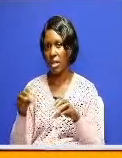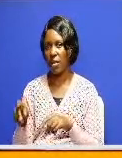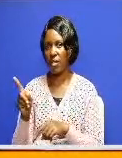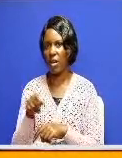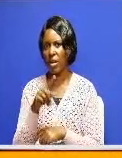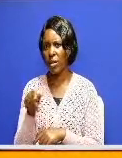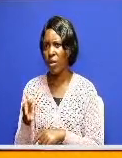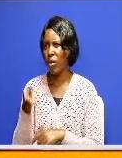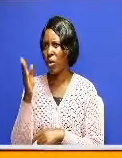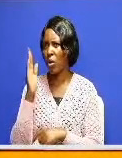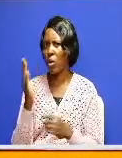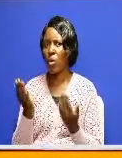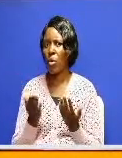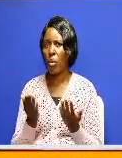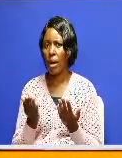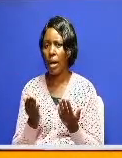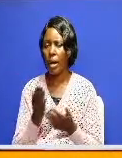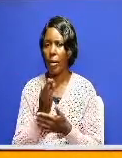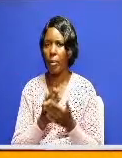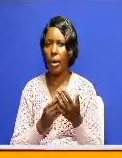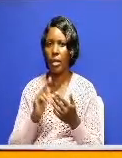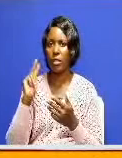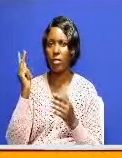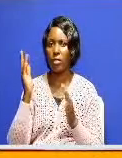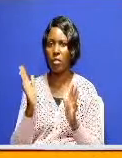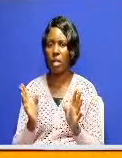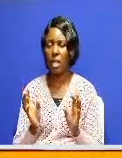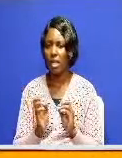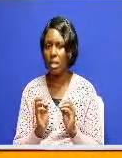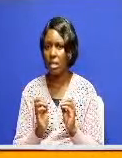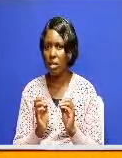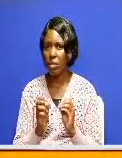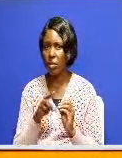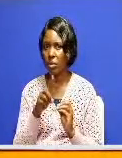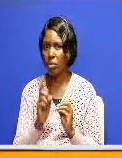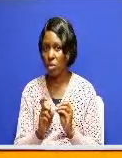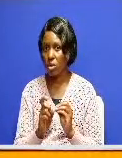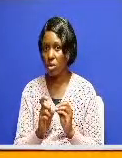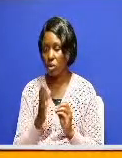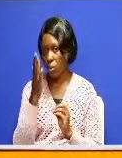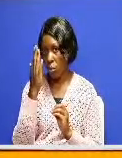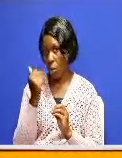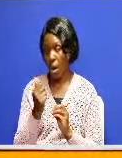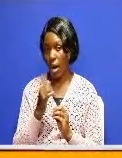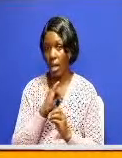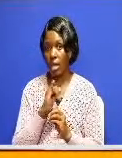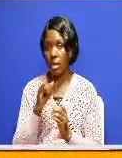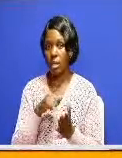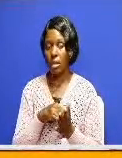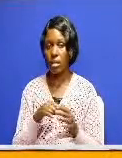not part of Kenyans? Huh? Are we not part of Kenyans? Why is this happening to us?